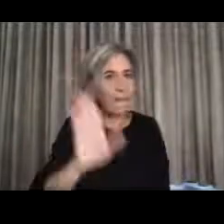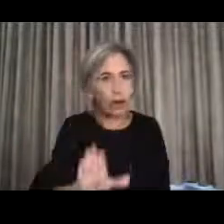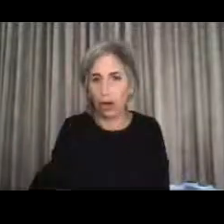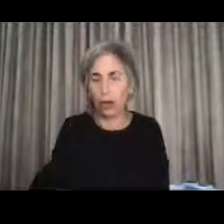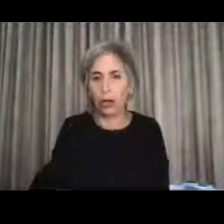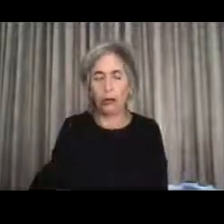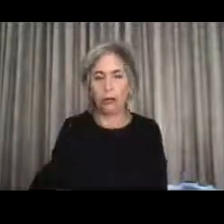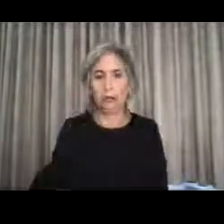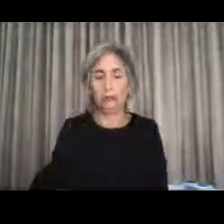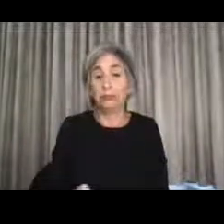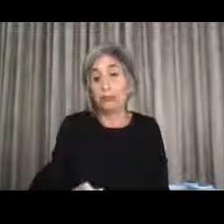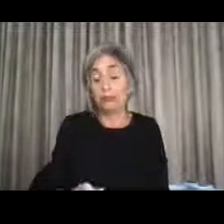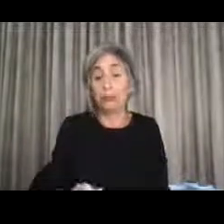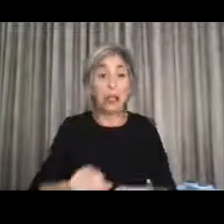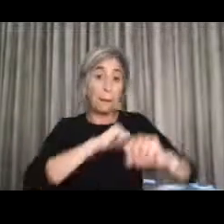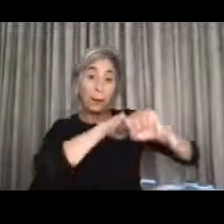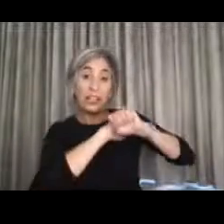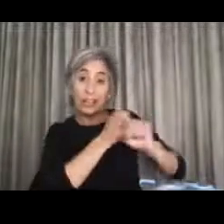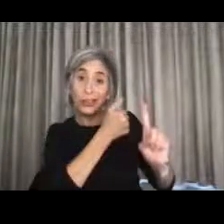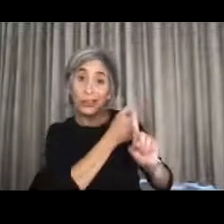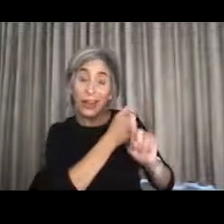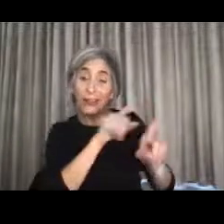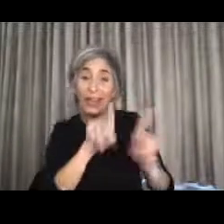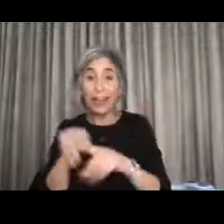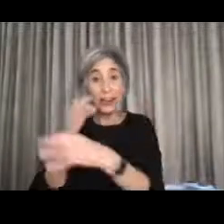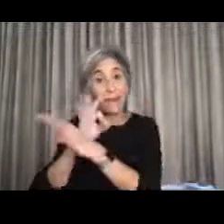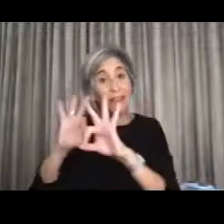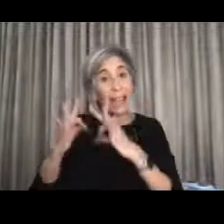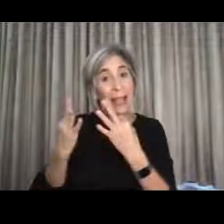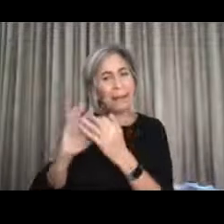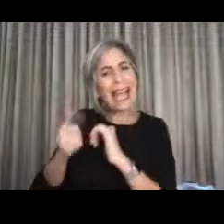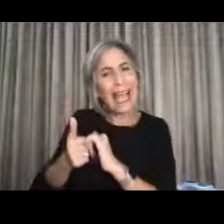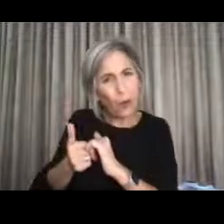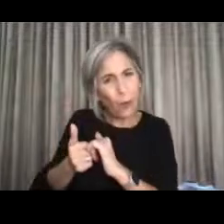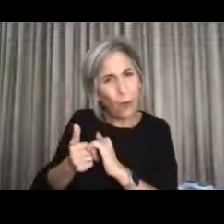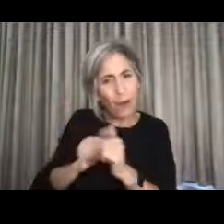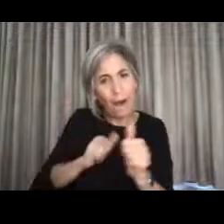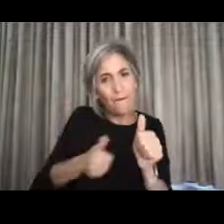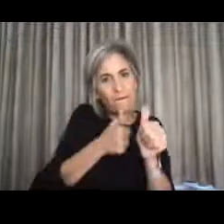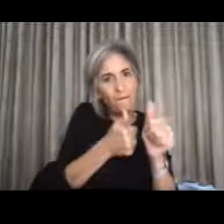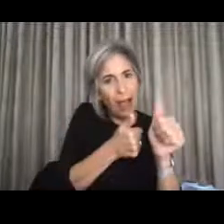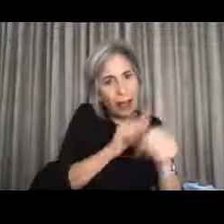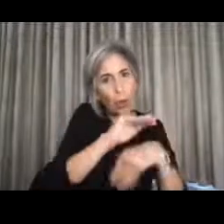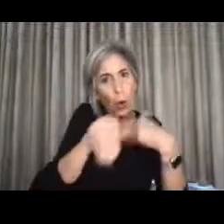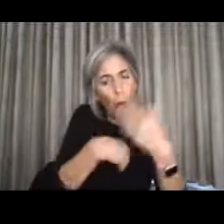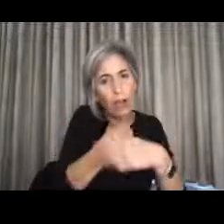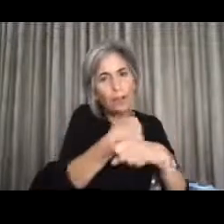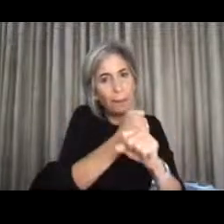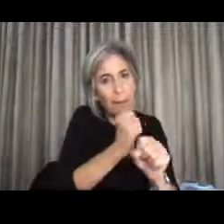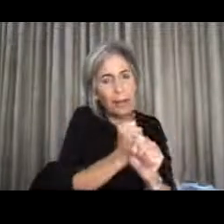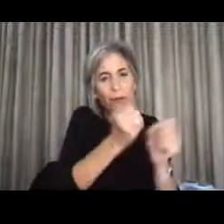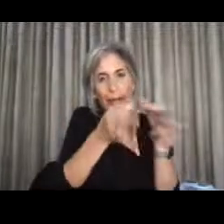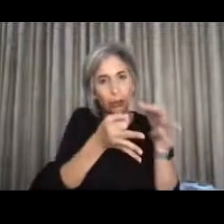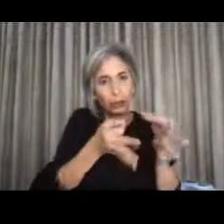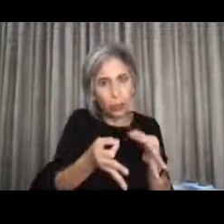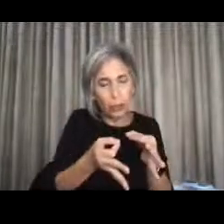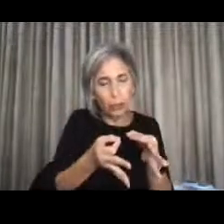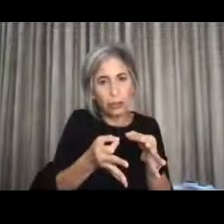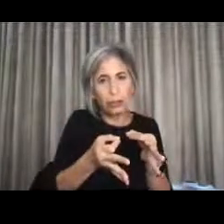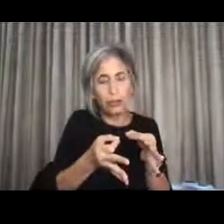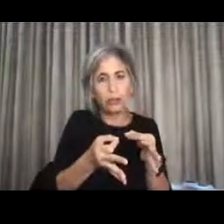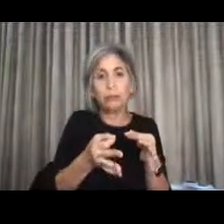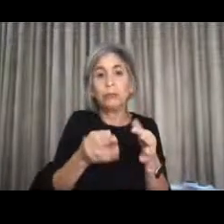So how do you protect yourself and your family? Again, you follow all of the manufacturer instructions. Purchase and